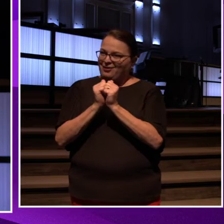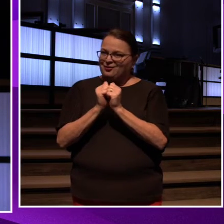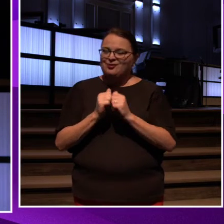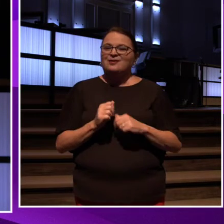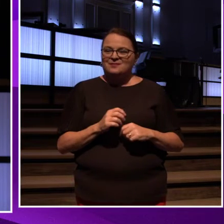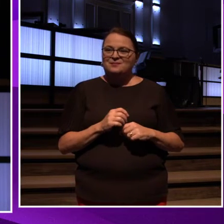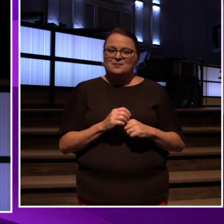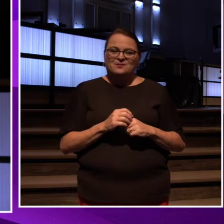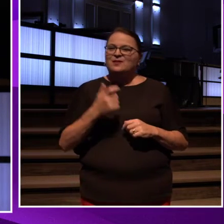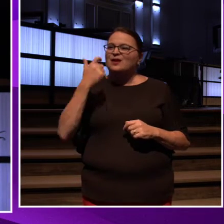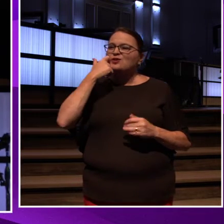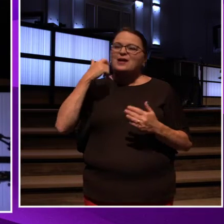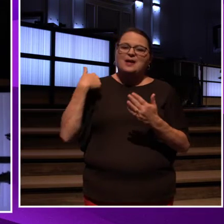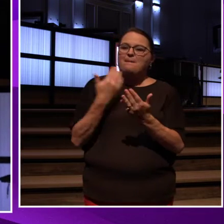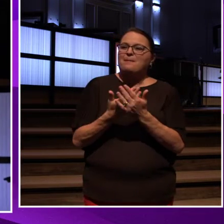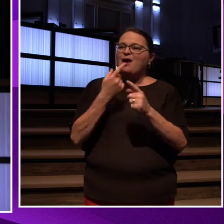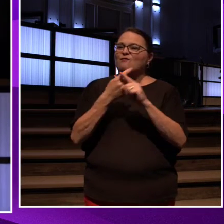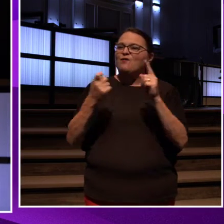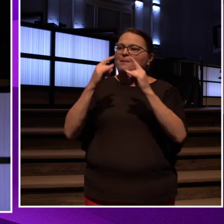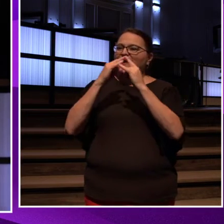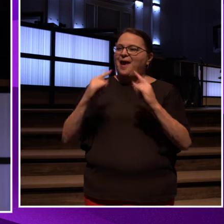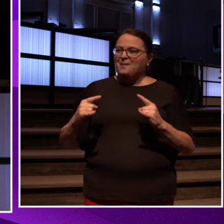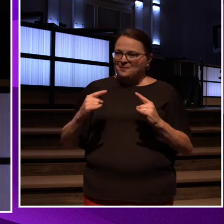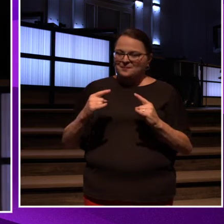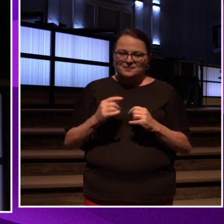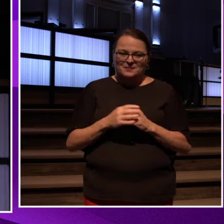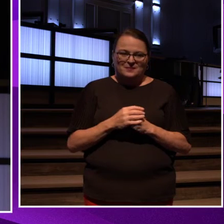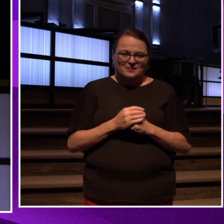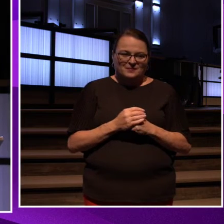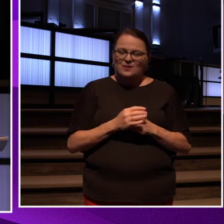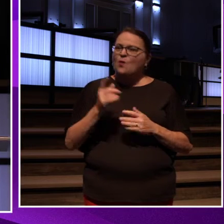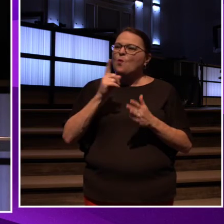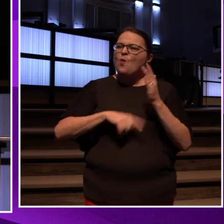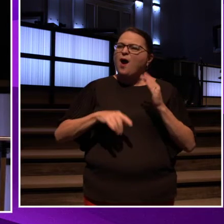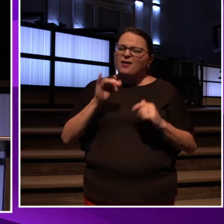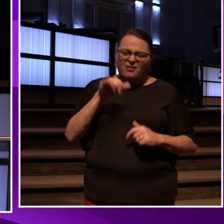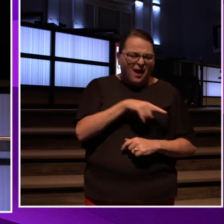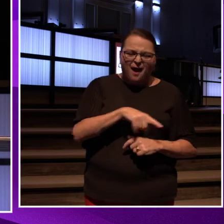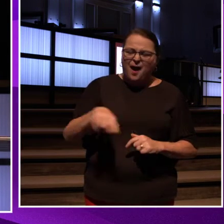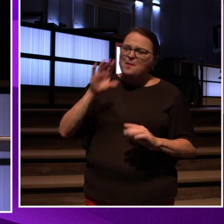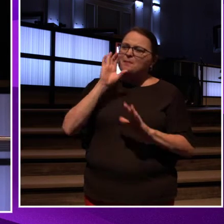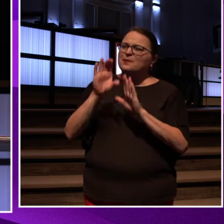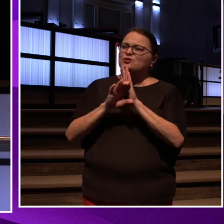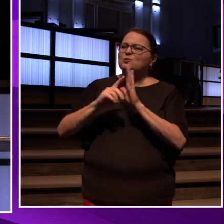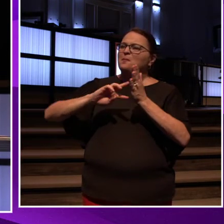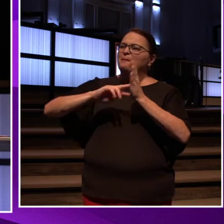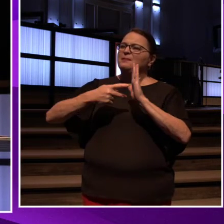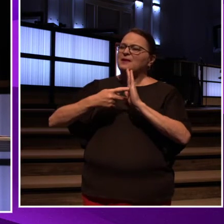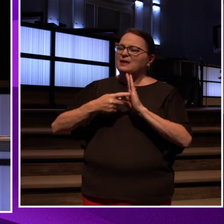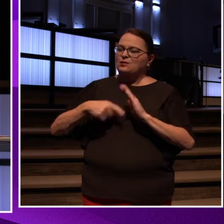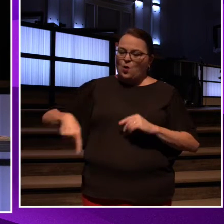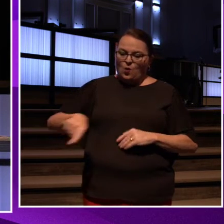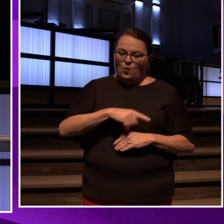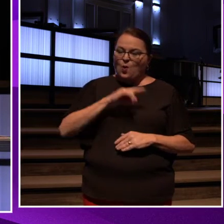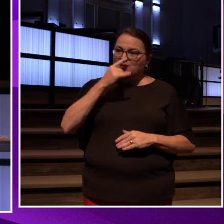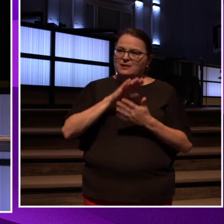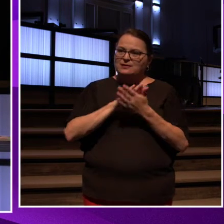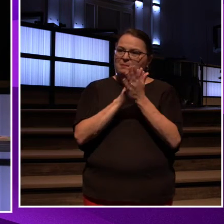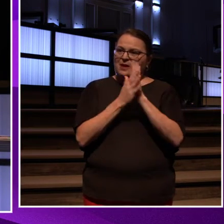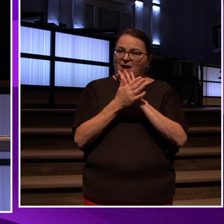And they just got back from camp a couple of weeks ago. You want me to interpret that for you? Them kids got closer to